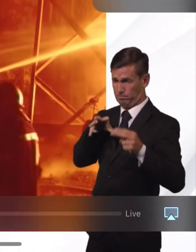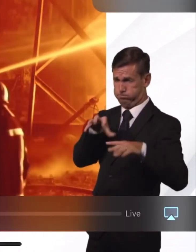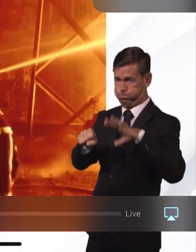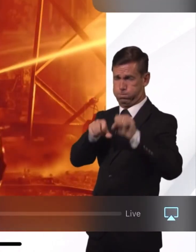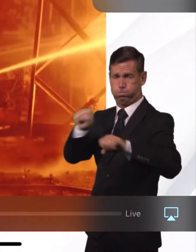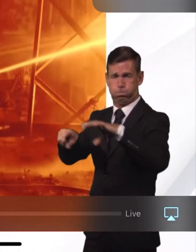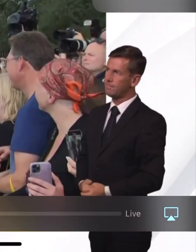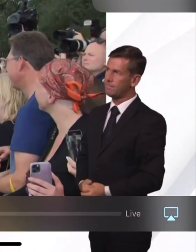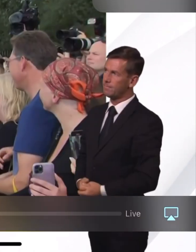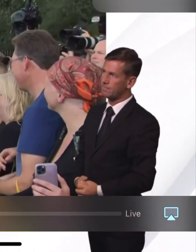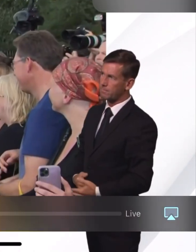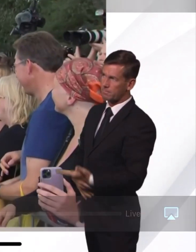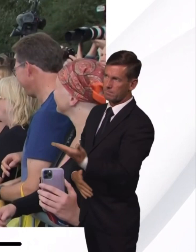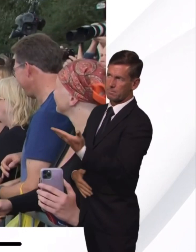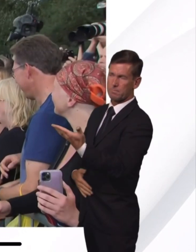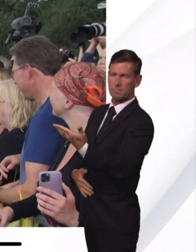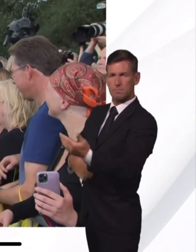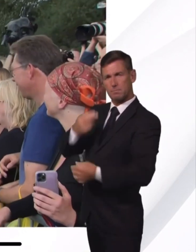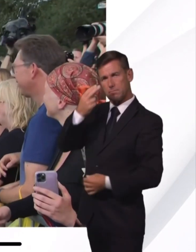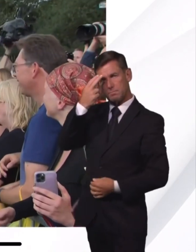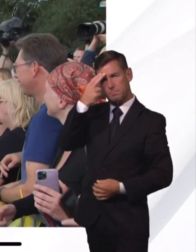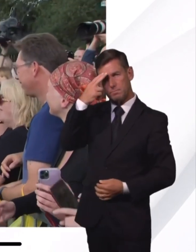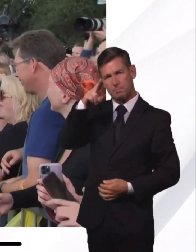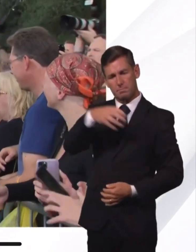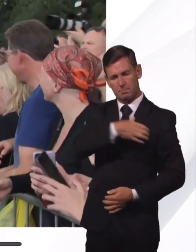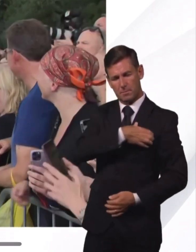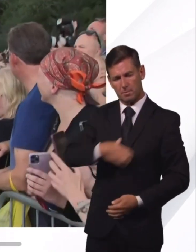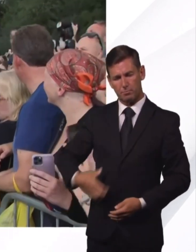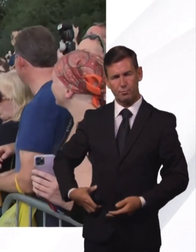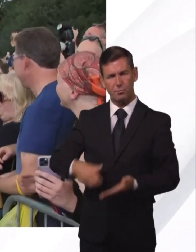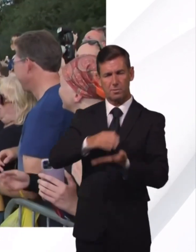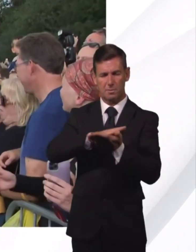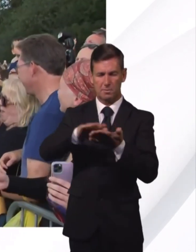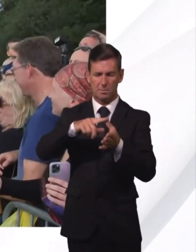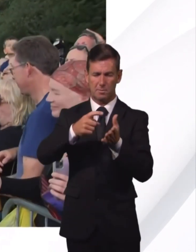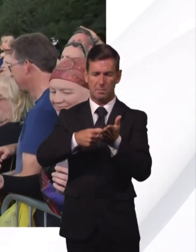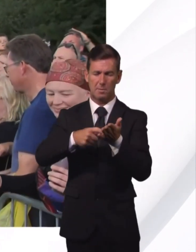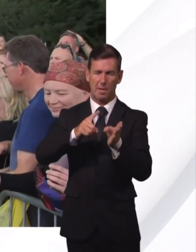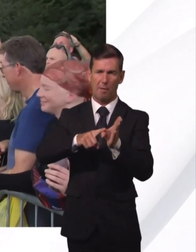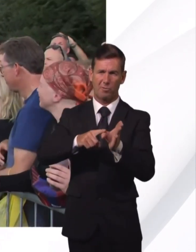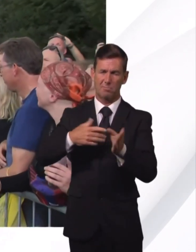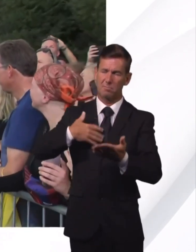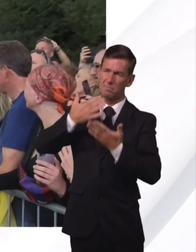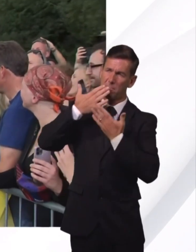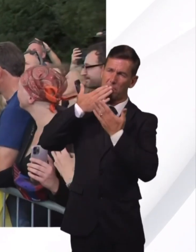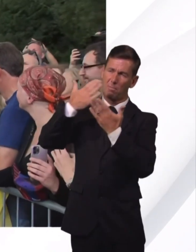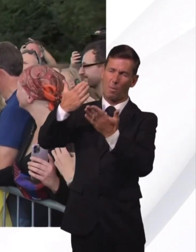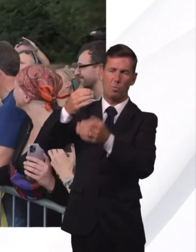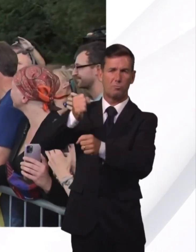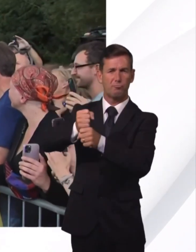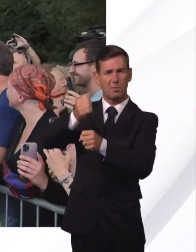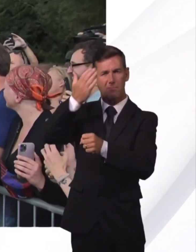taking revenge by her commitment to service and her infectious smile.